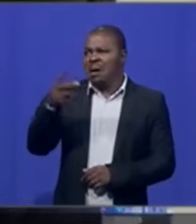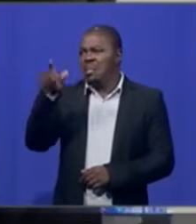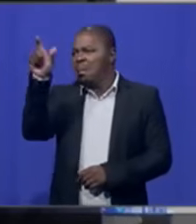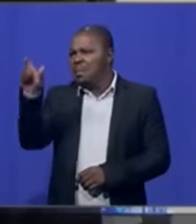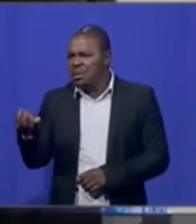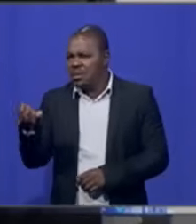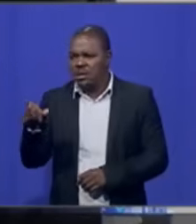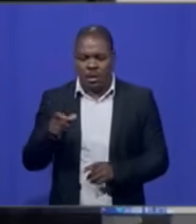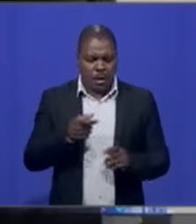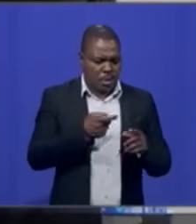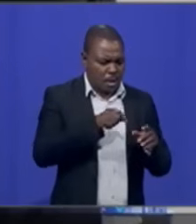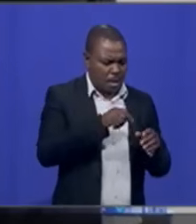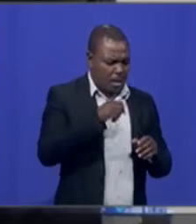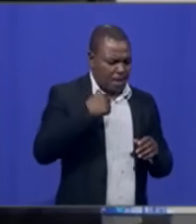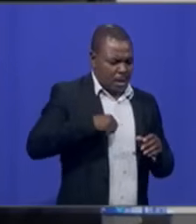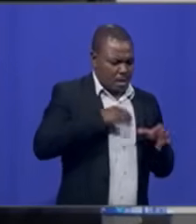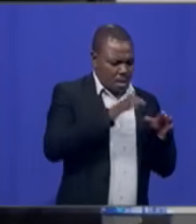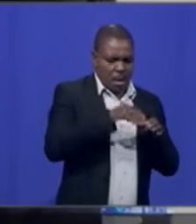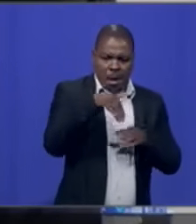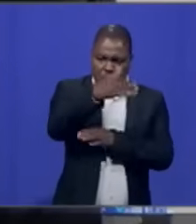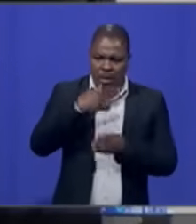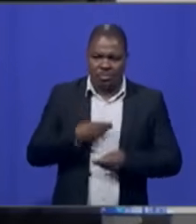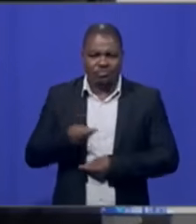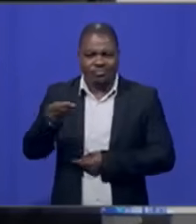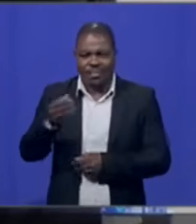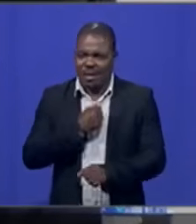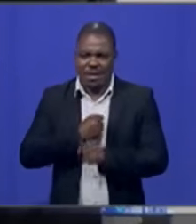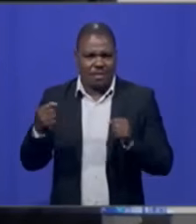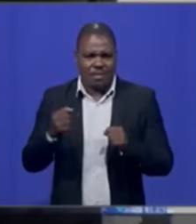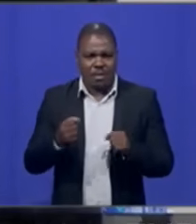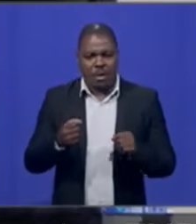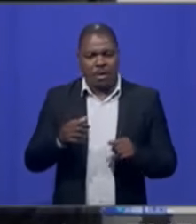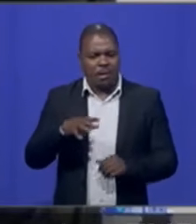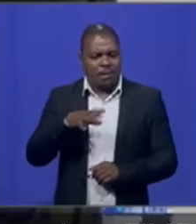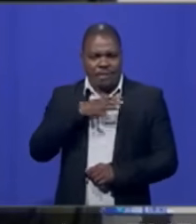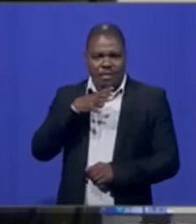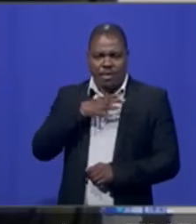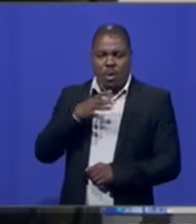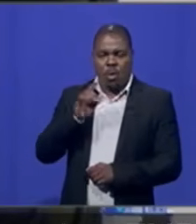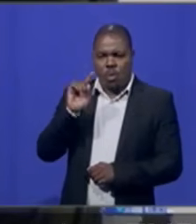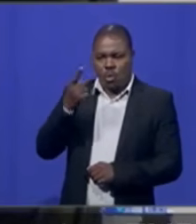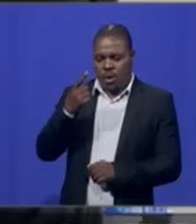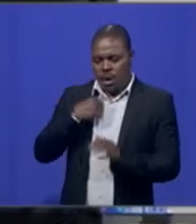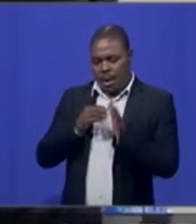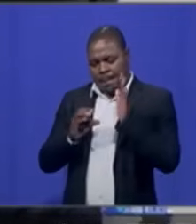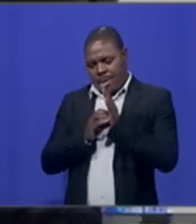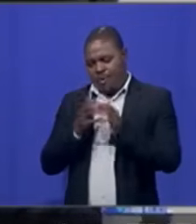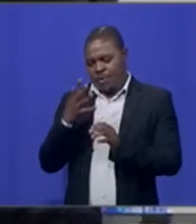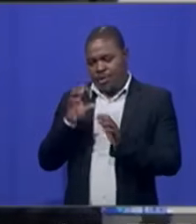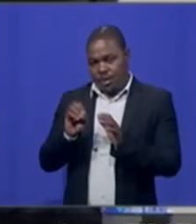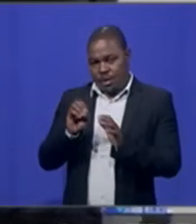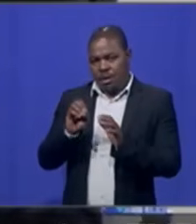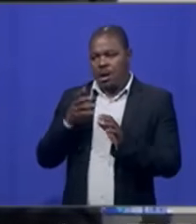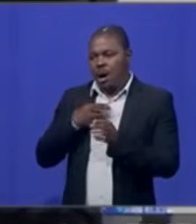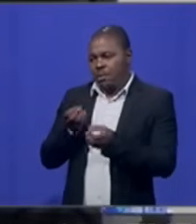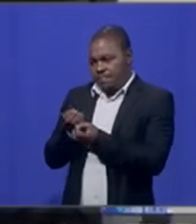person outside the city of Tshwane except instances illustrated in paragraph 50 of